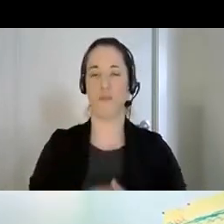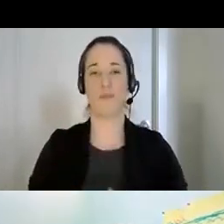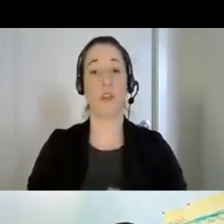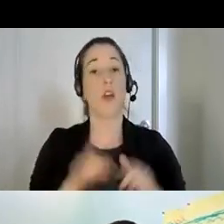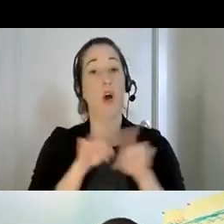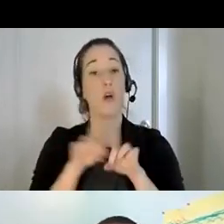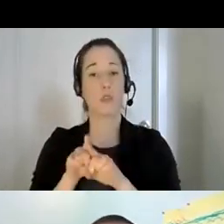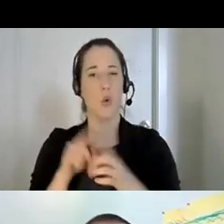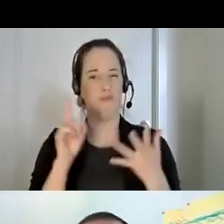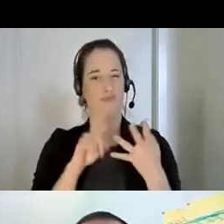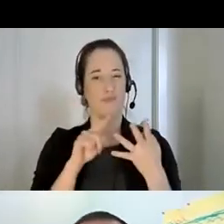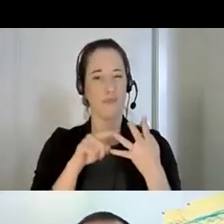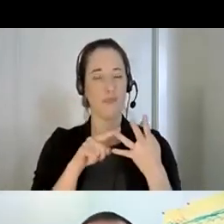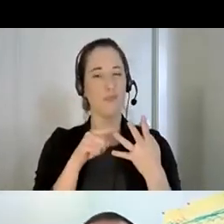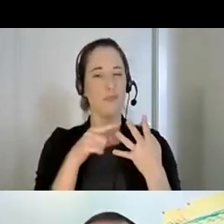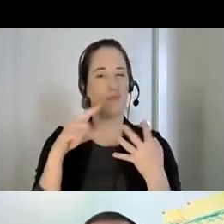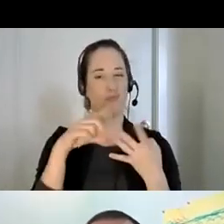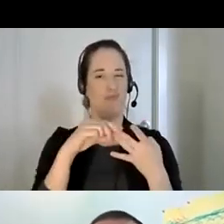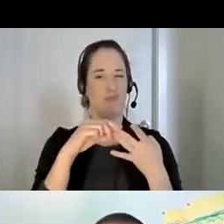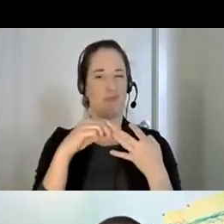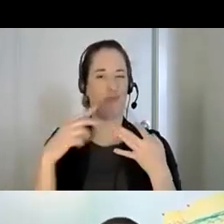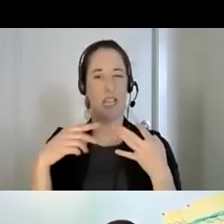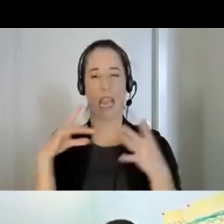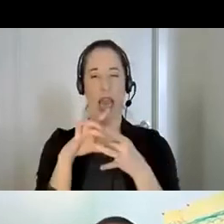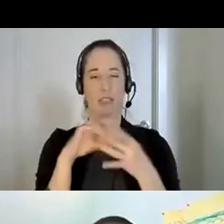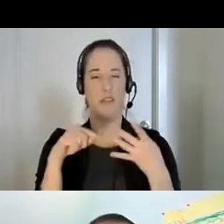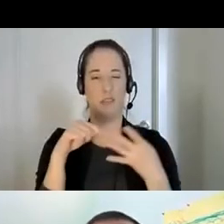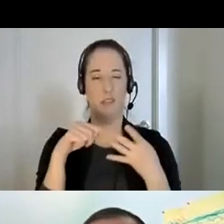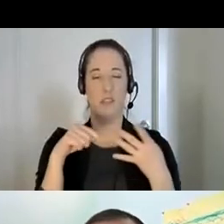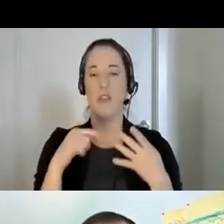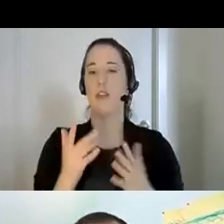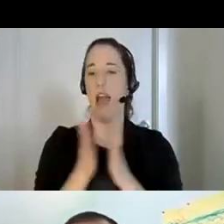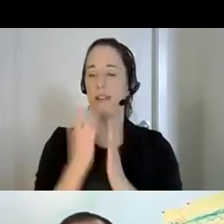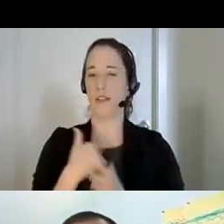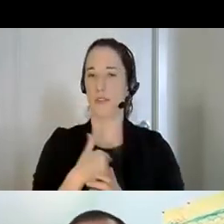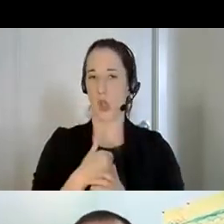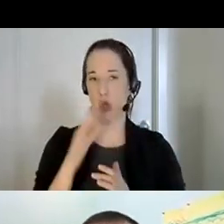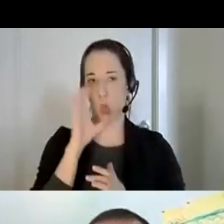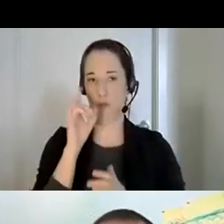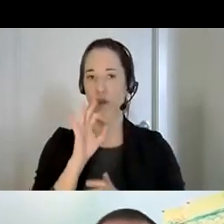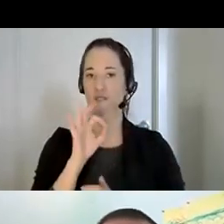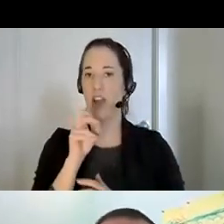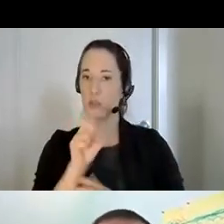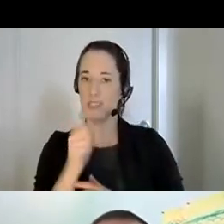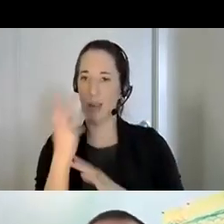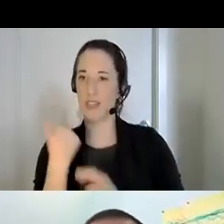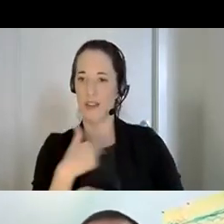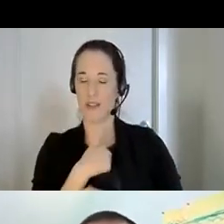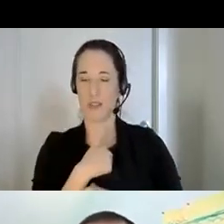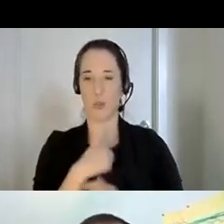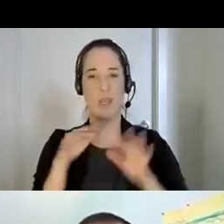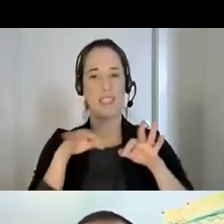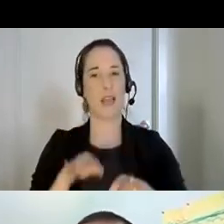with connection number 2 real quick, which asks us to look for factors outside of us to explain many of the issues that we